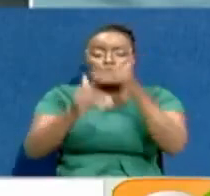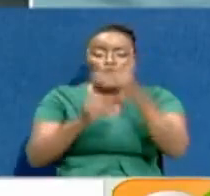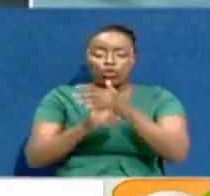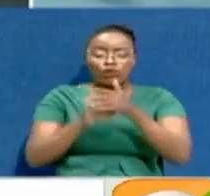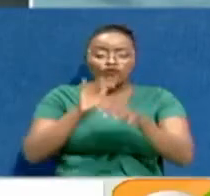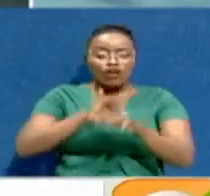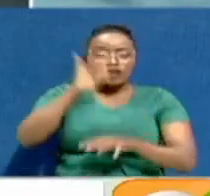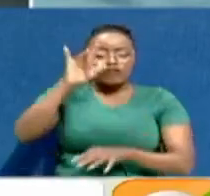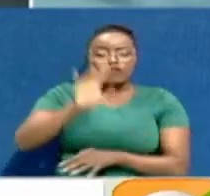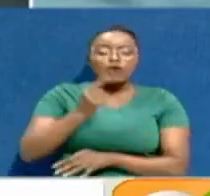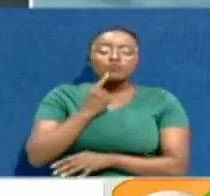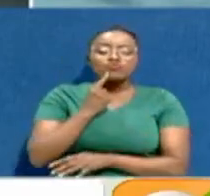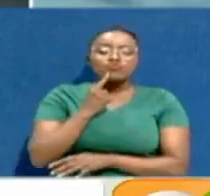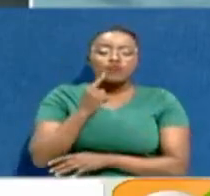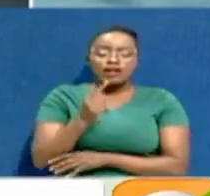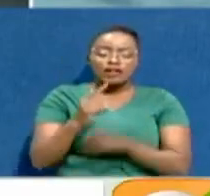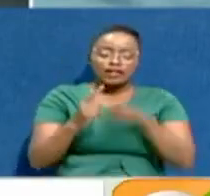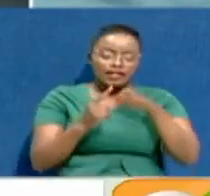of infections to